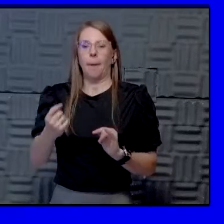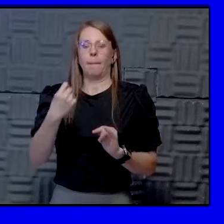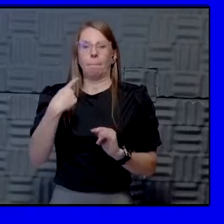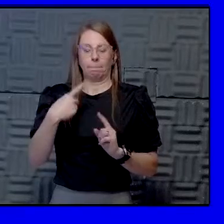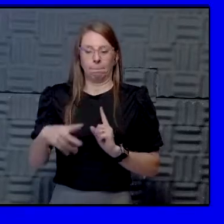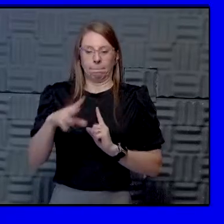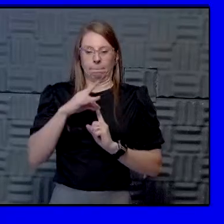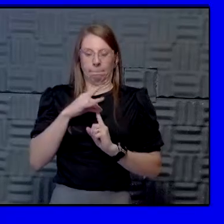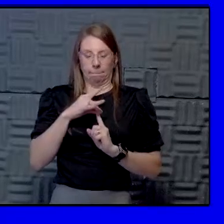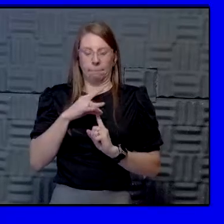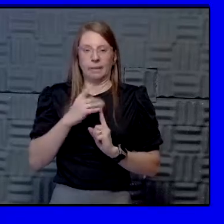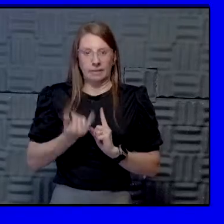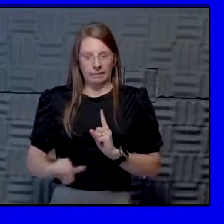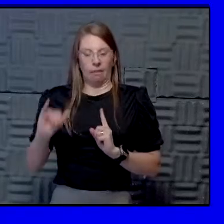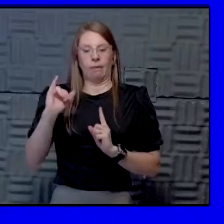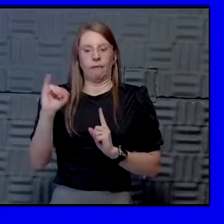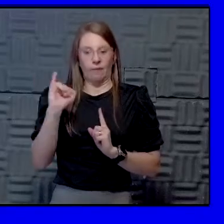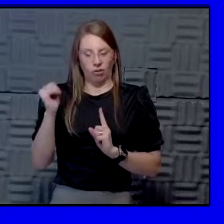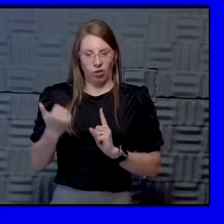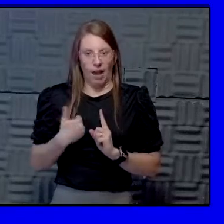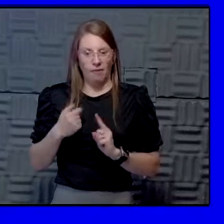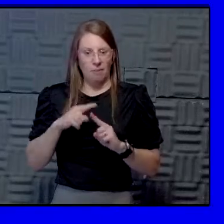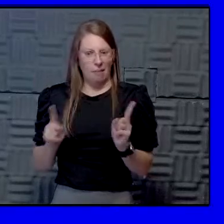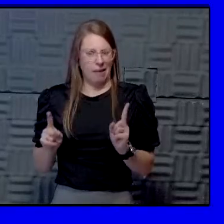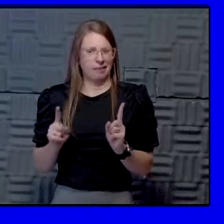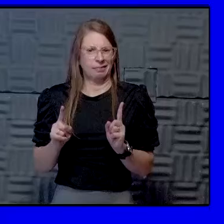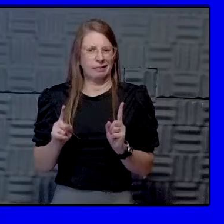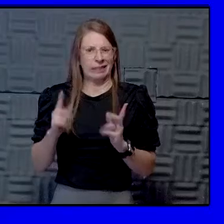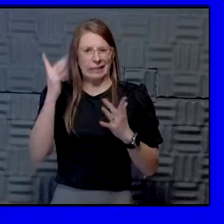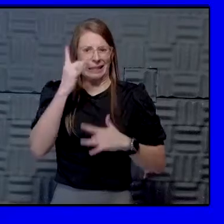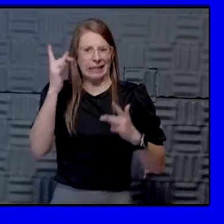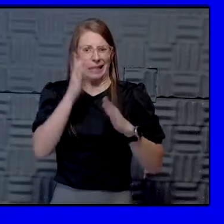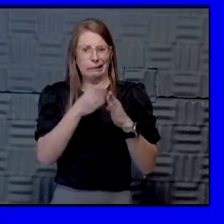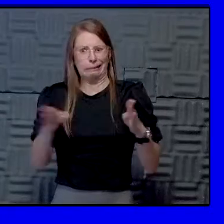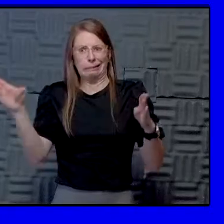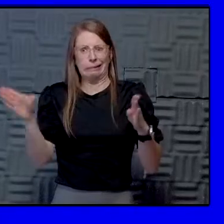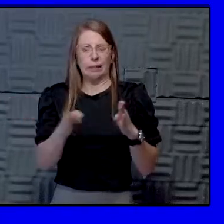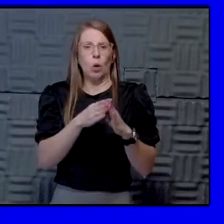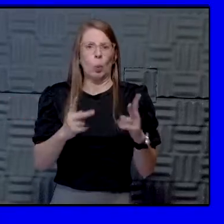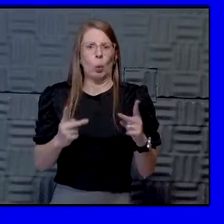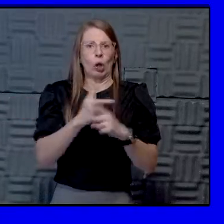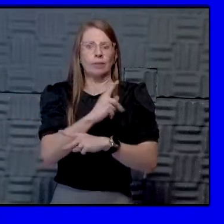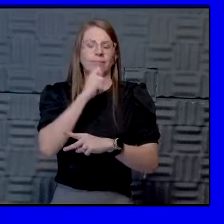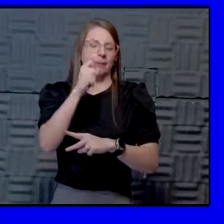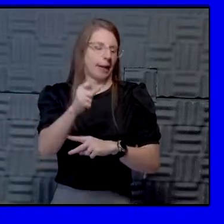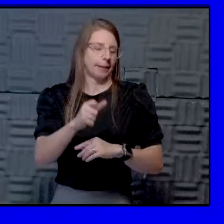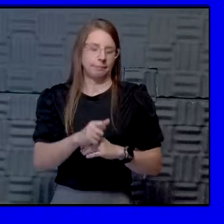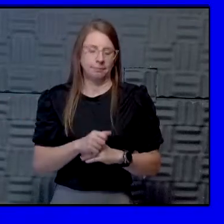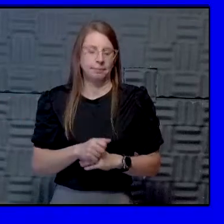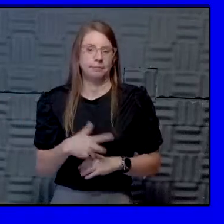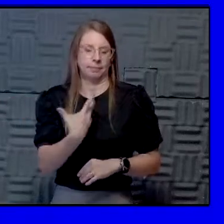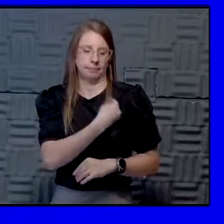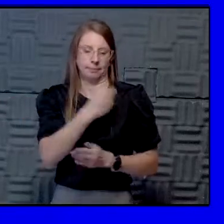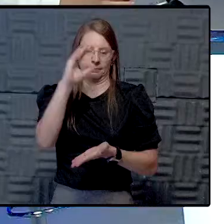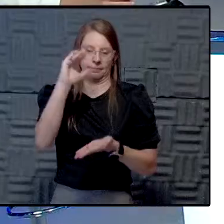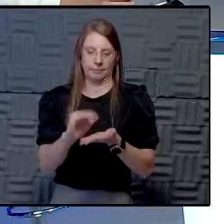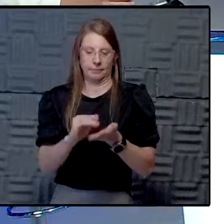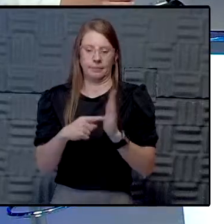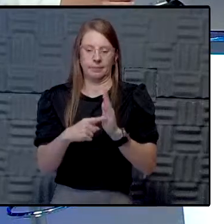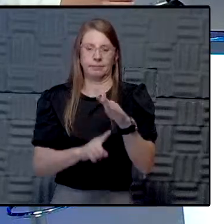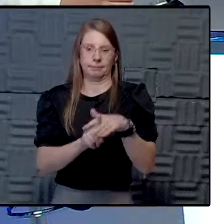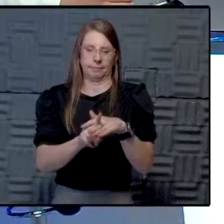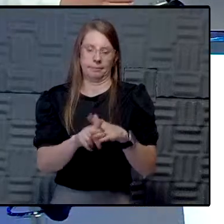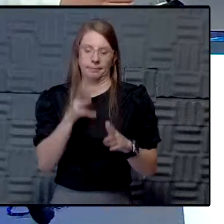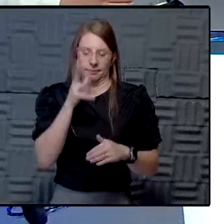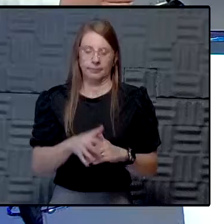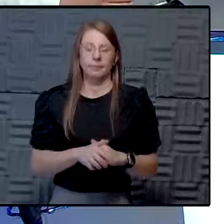it. You can still have infection, but overall that spectrum of disease is going to be much less than if you weren't vaccinated, and that's what... And we